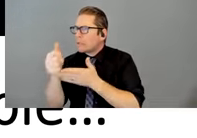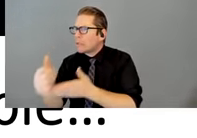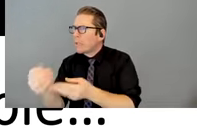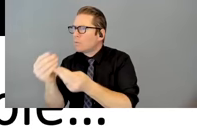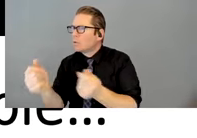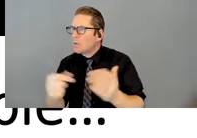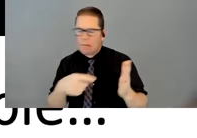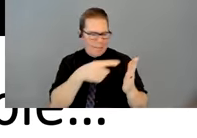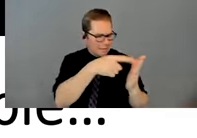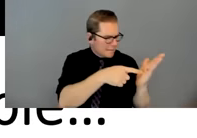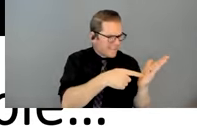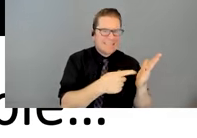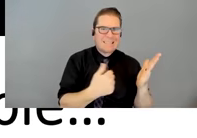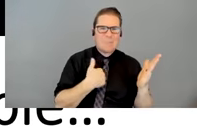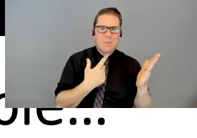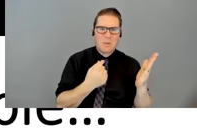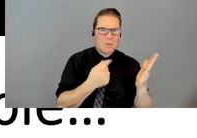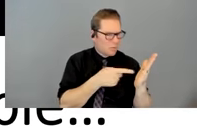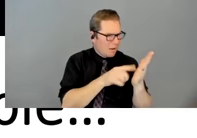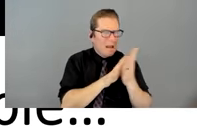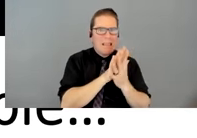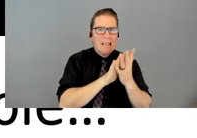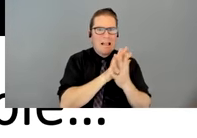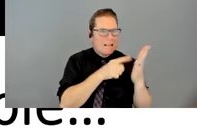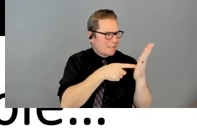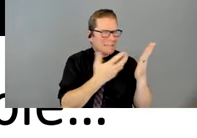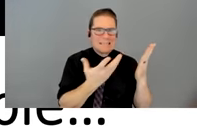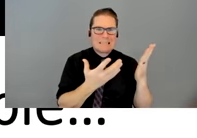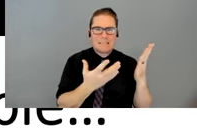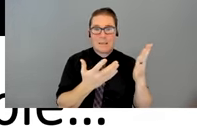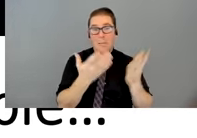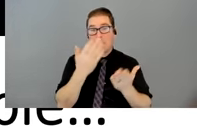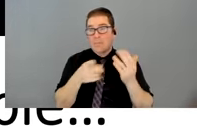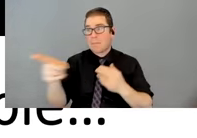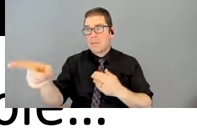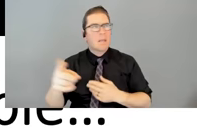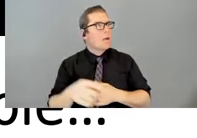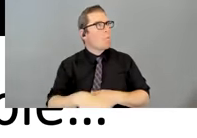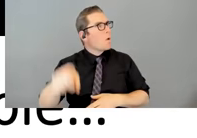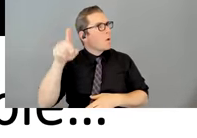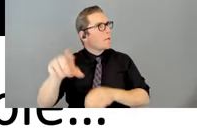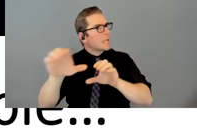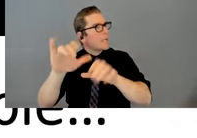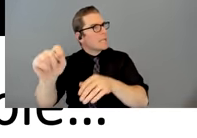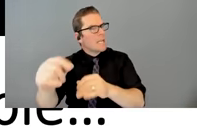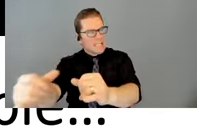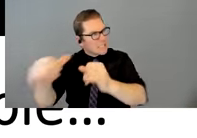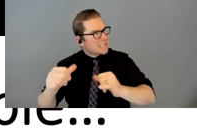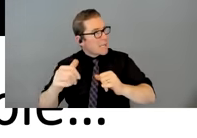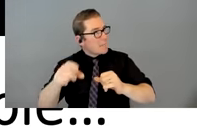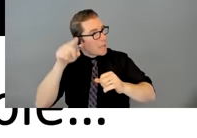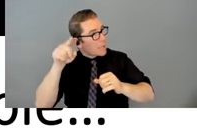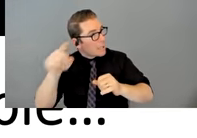reporting, which allows for someone to say, well, so-and-so did it and didn't get in trouble, but I did. Lack of